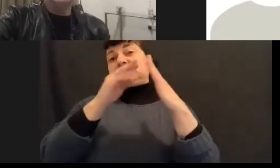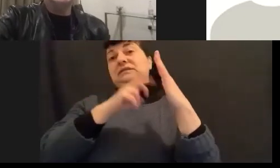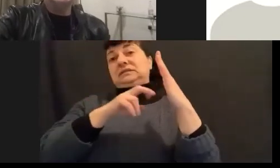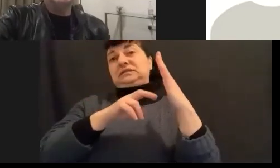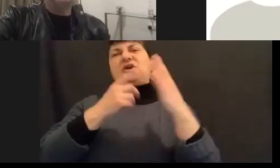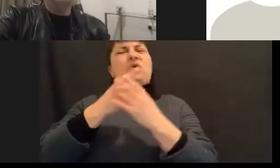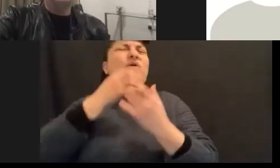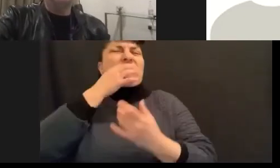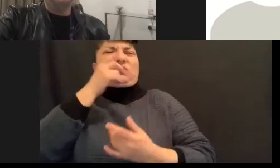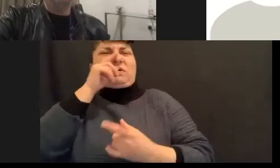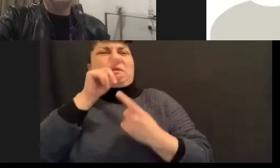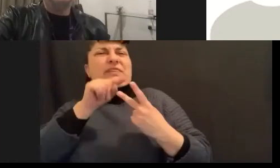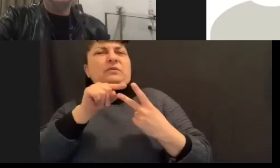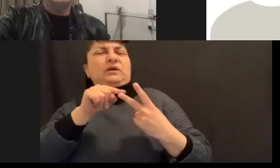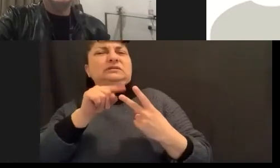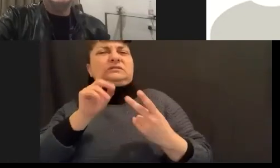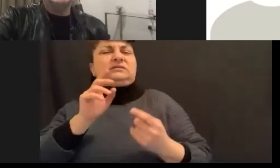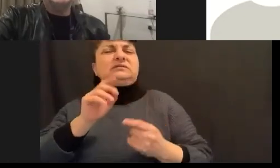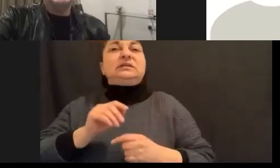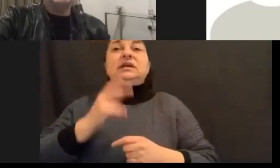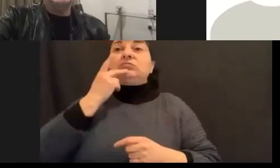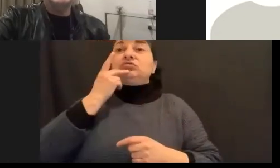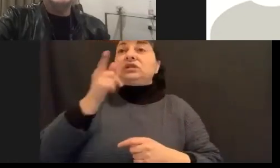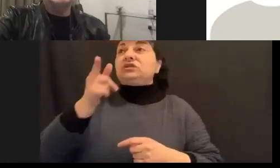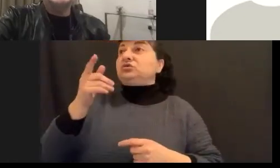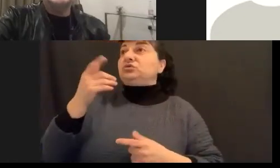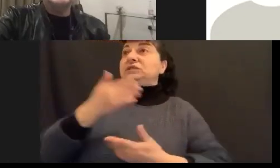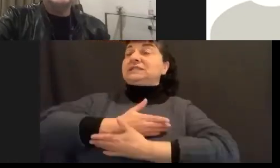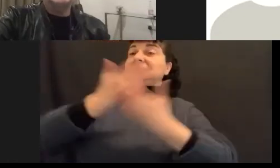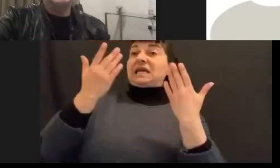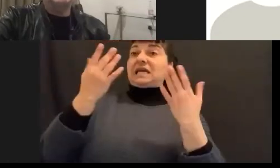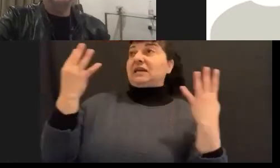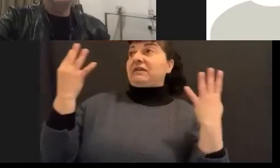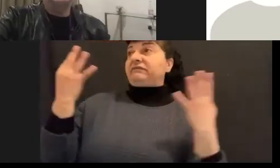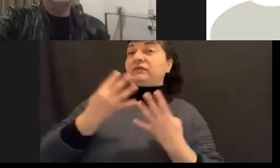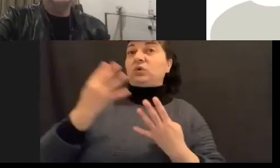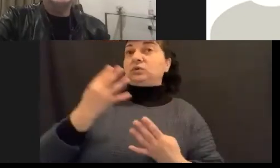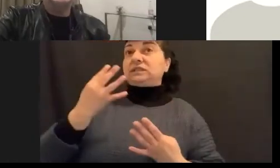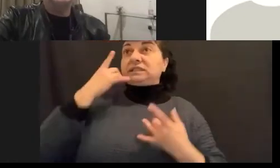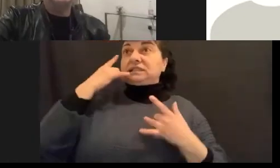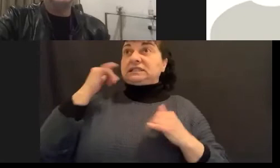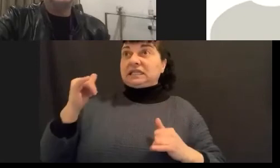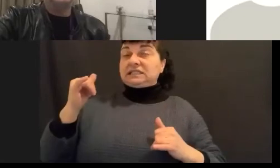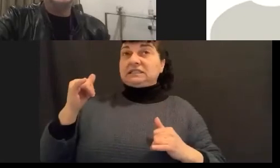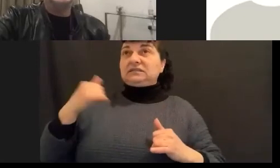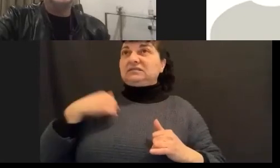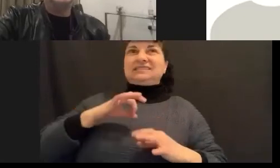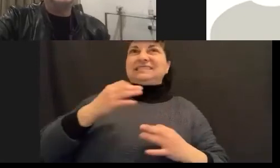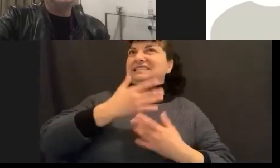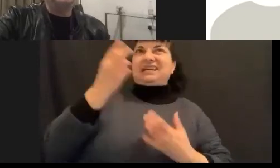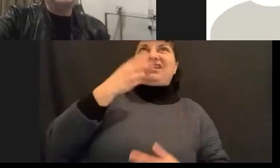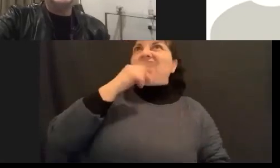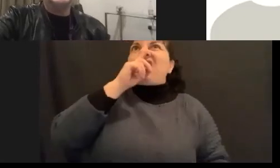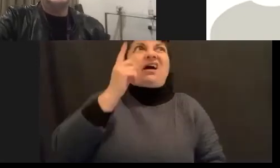you get a day 14 test by mistake, you will be just cleared 1 day late. That's all. You just can't go and get a